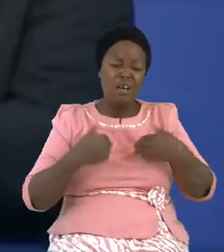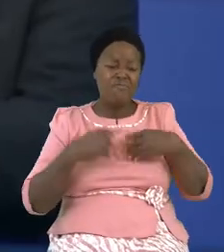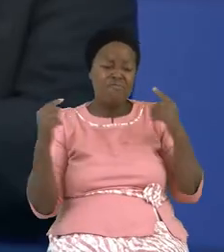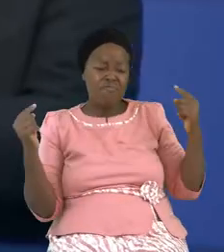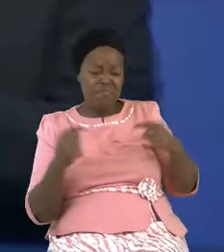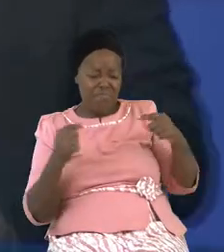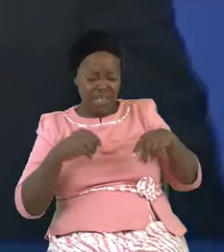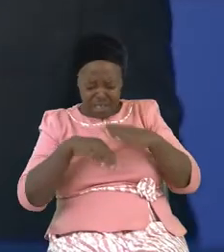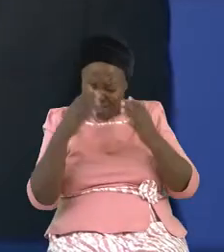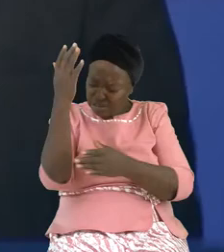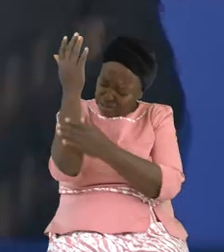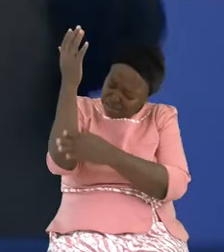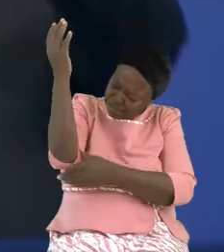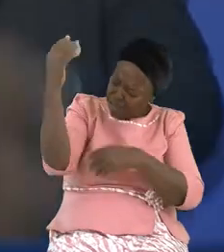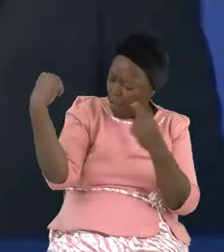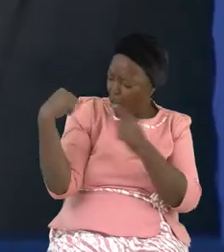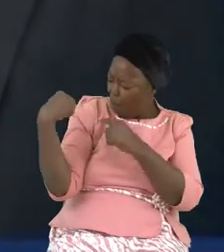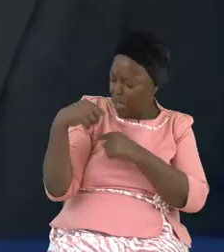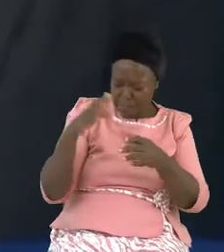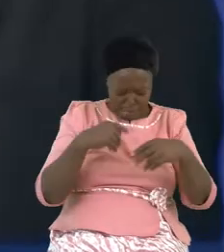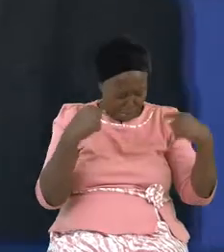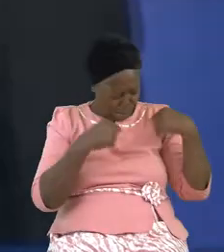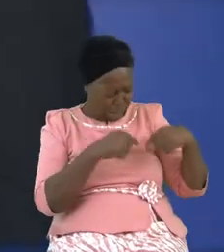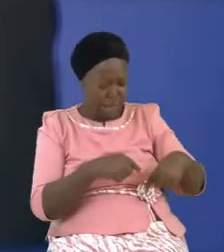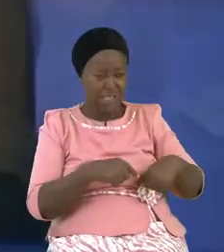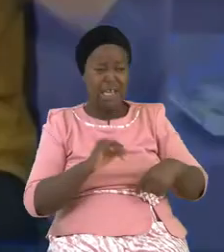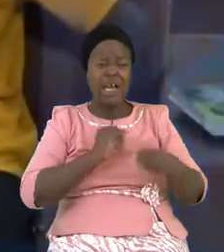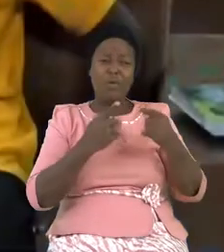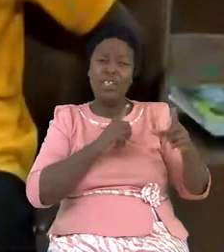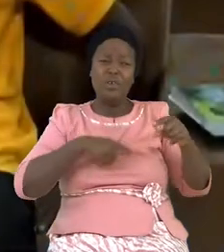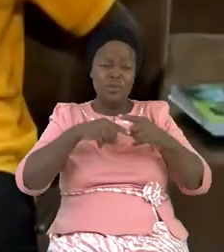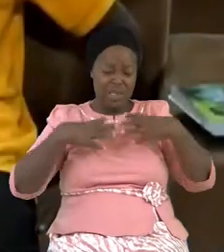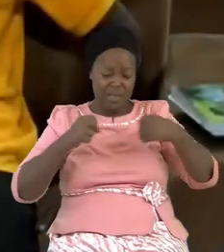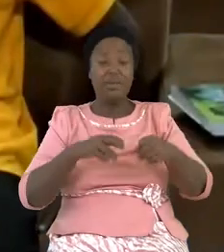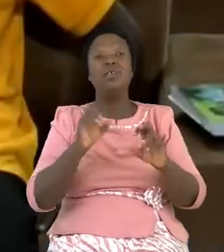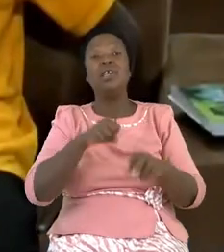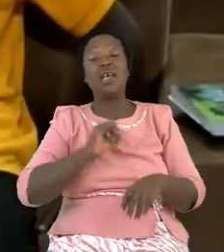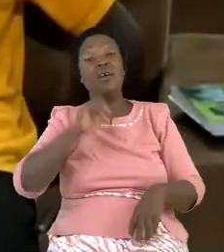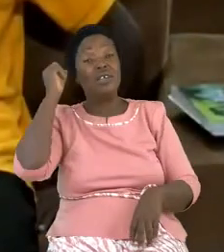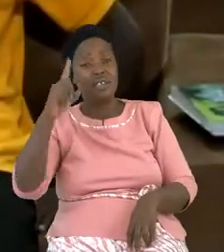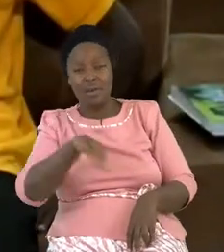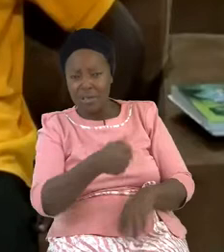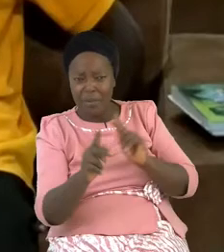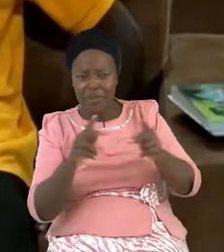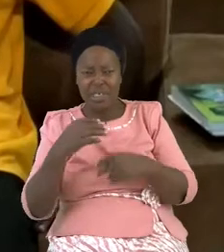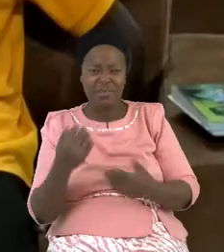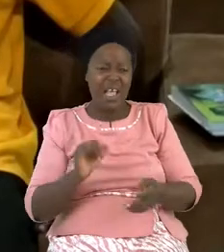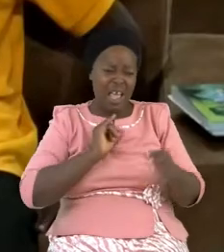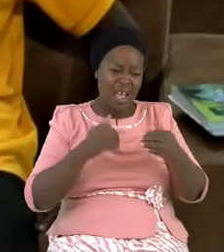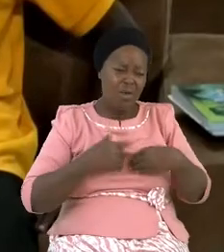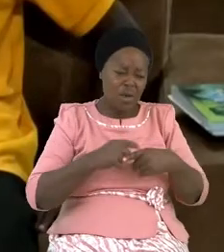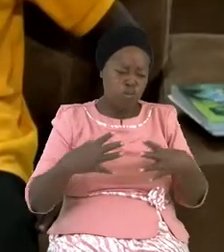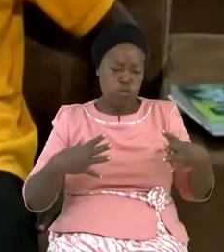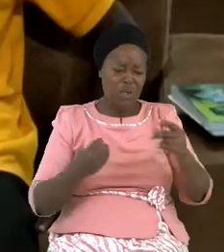hand, I want the Lord to heal me. Yes, I understand it will heal you. Other people, I have this tumor and this growth in